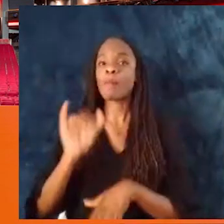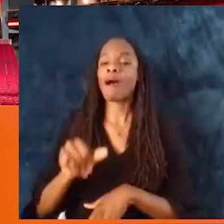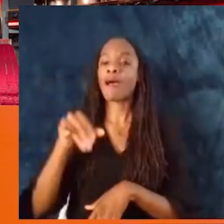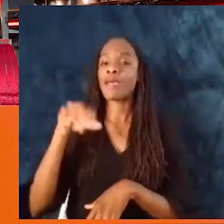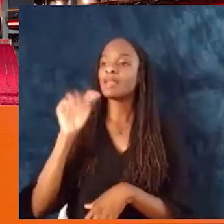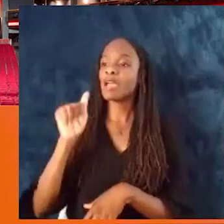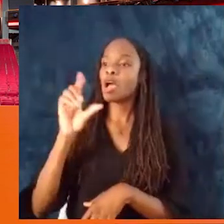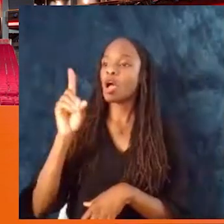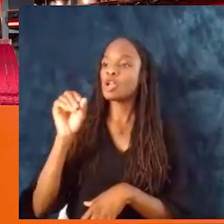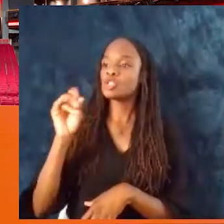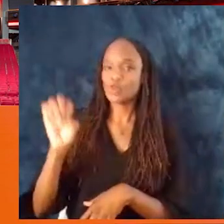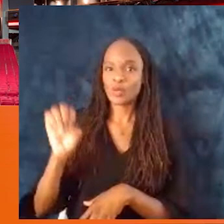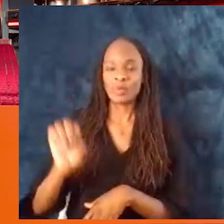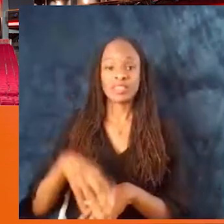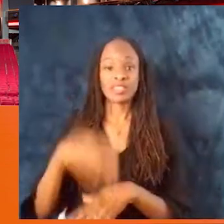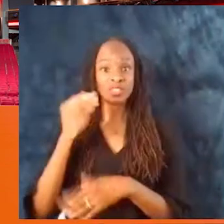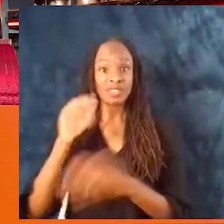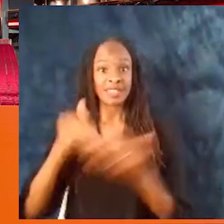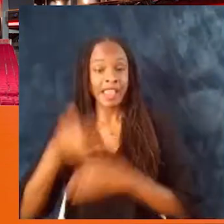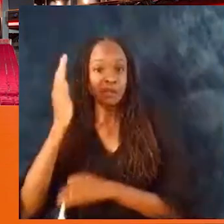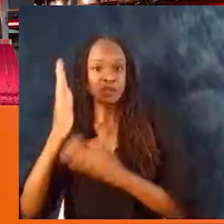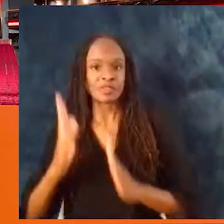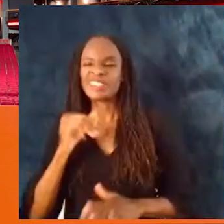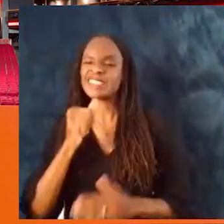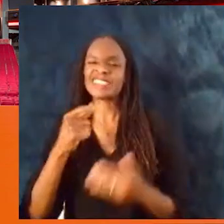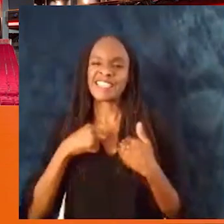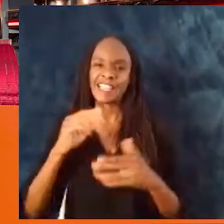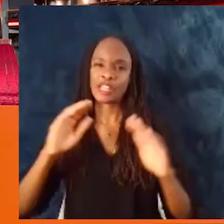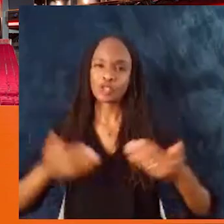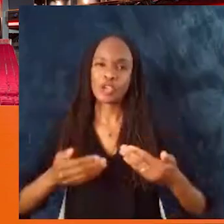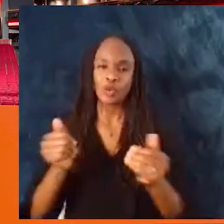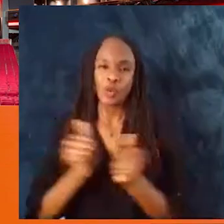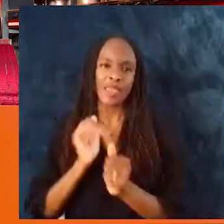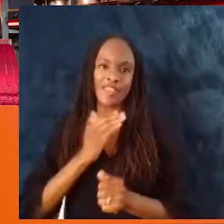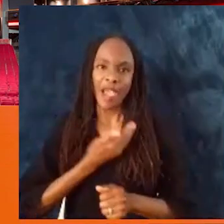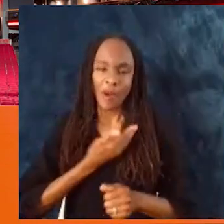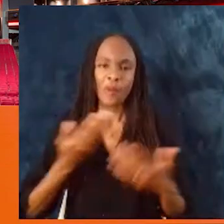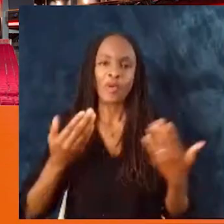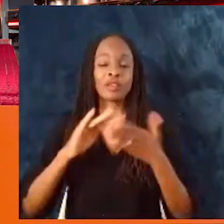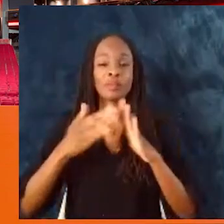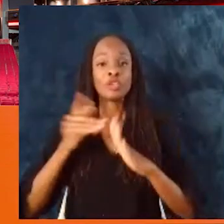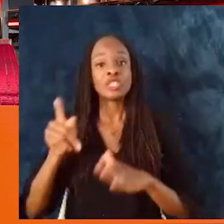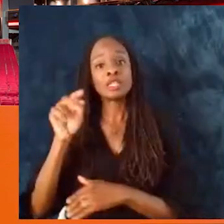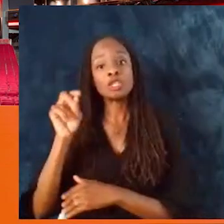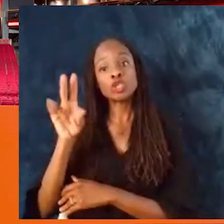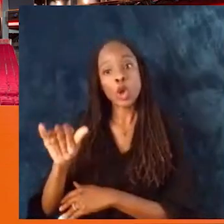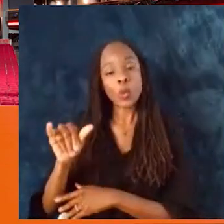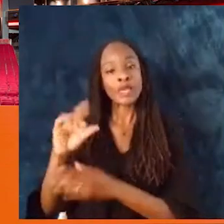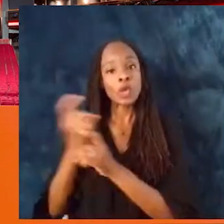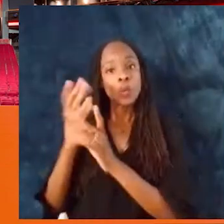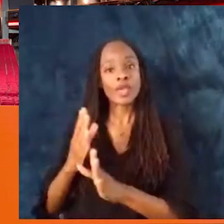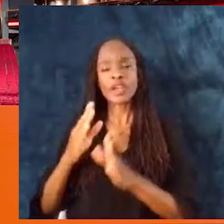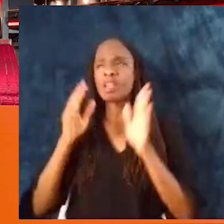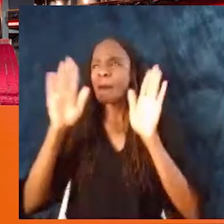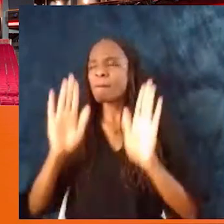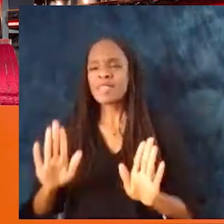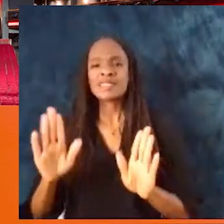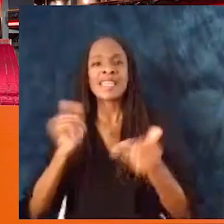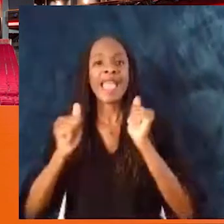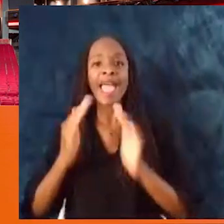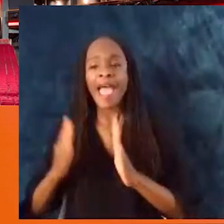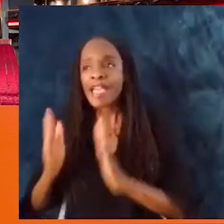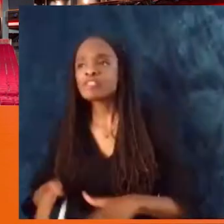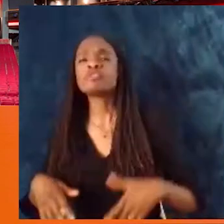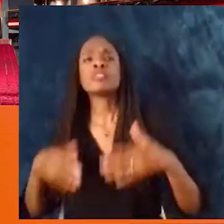need an introduction in our community. She is a Tony winner. She's an amazing actress. She's an amazing dancer. She's an